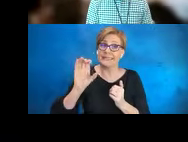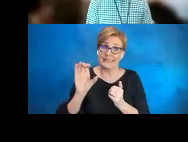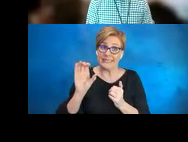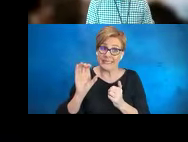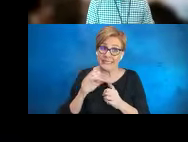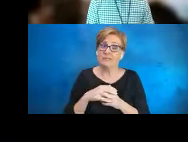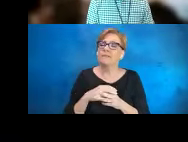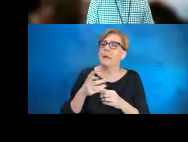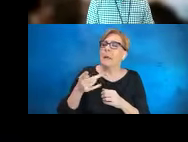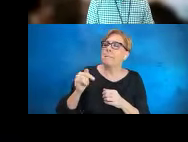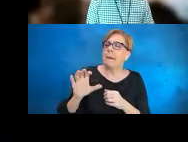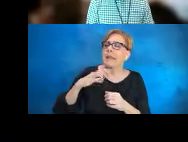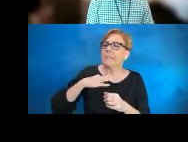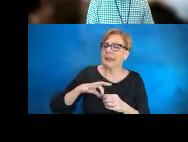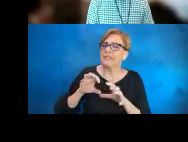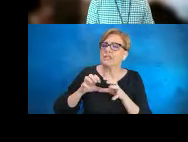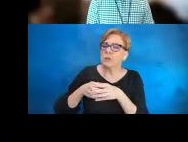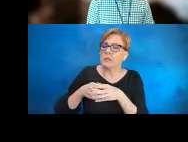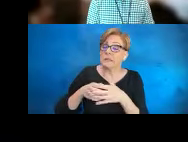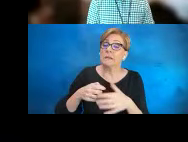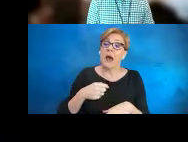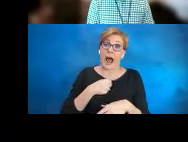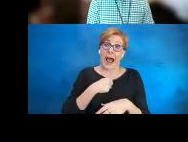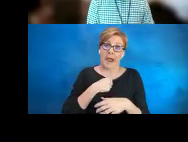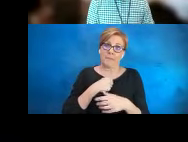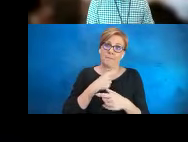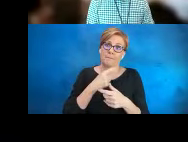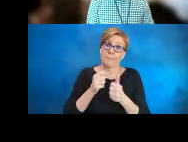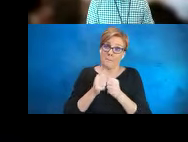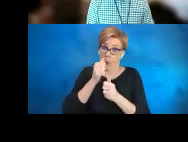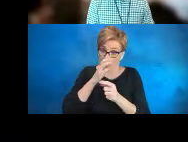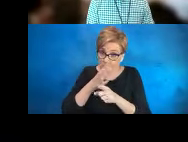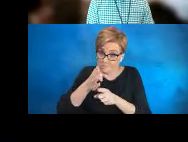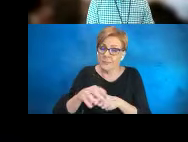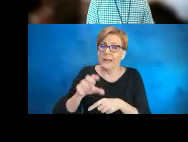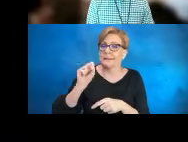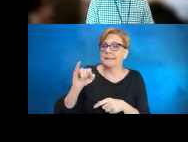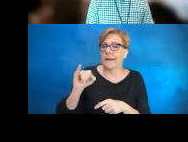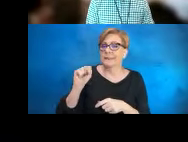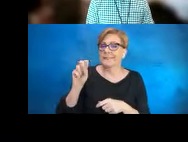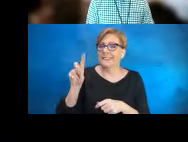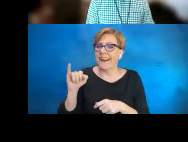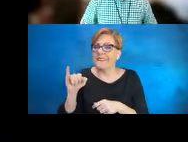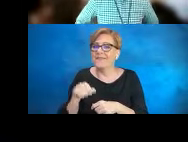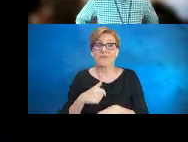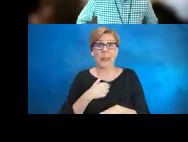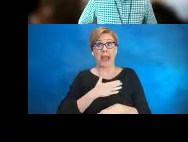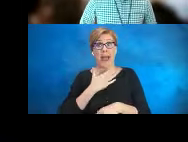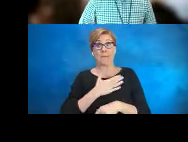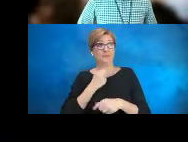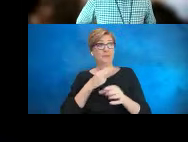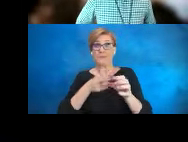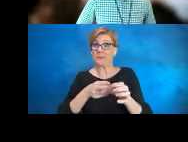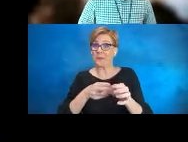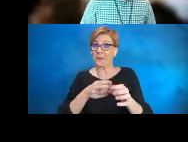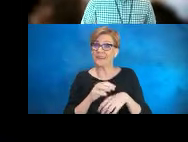public benefits, and I have a special interest in SSI and SSDI. I'm very pleased to be here, and I